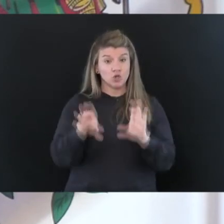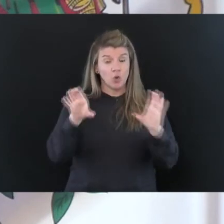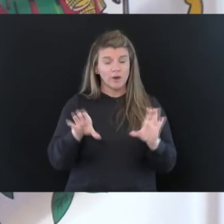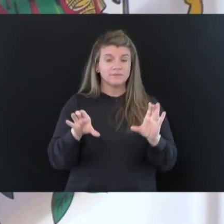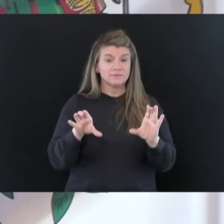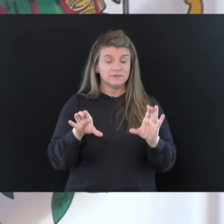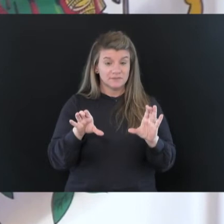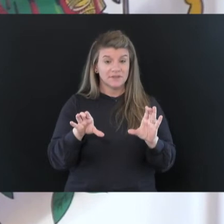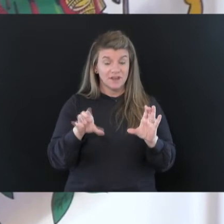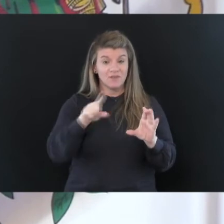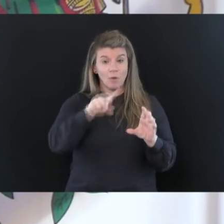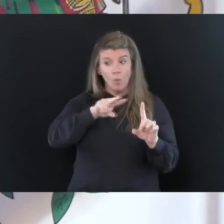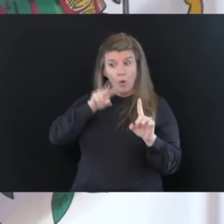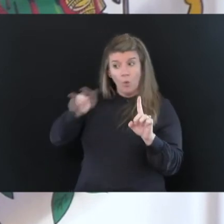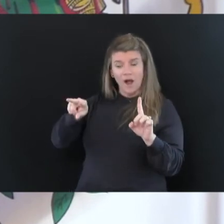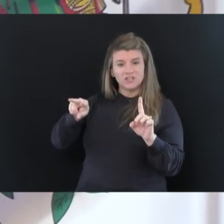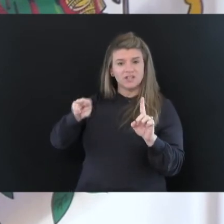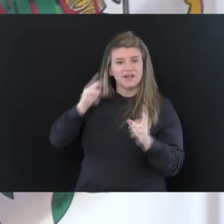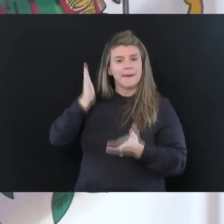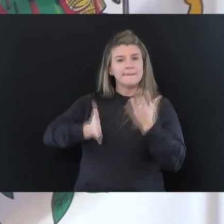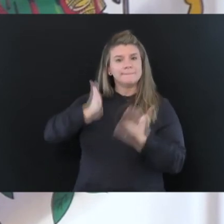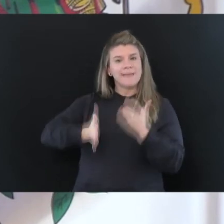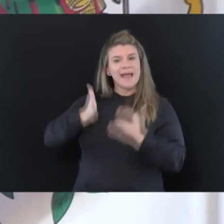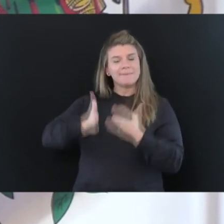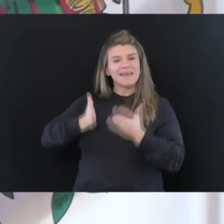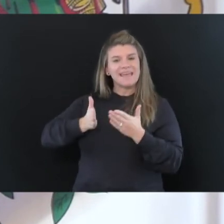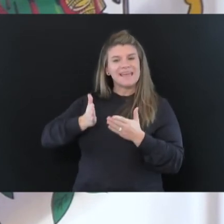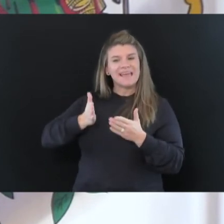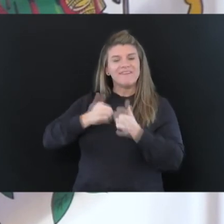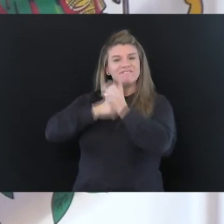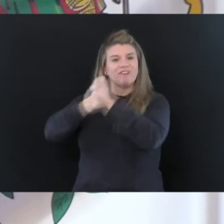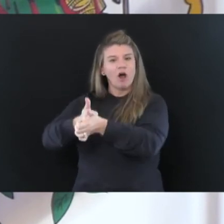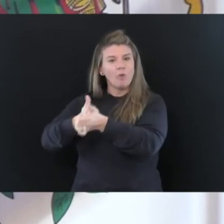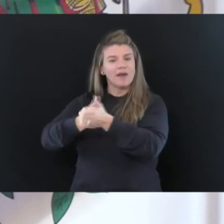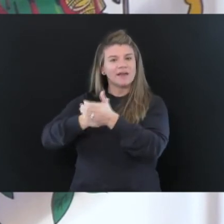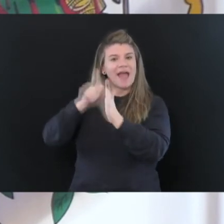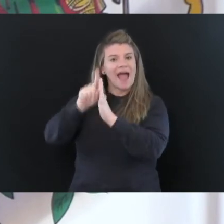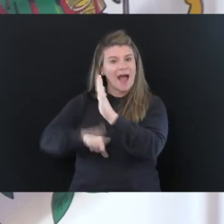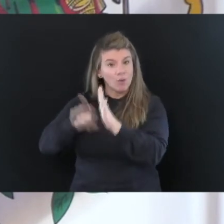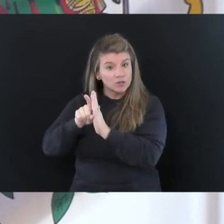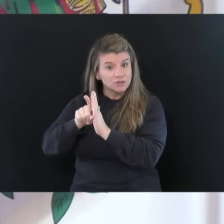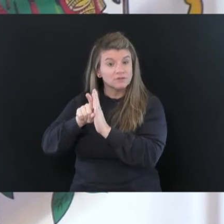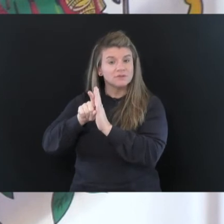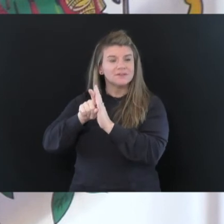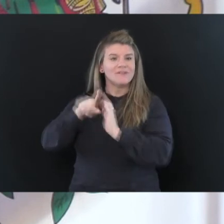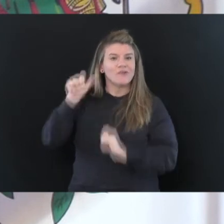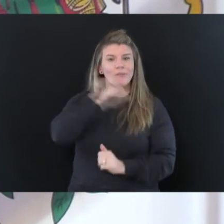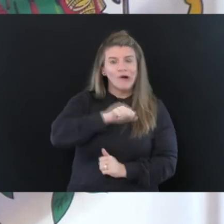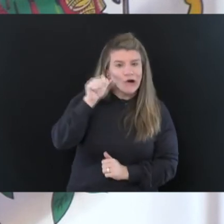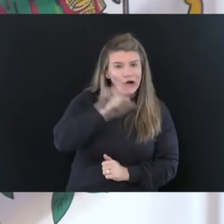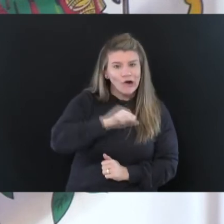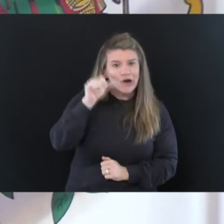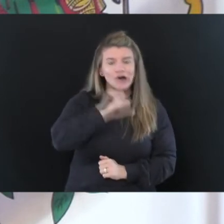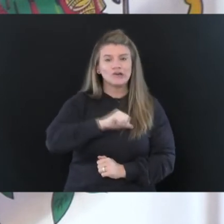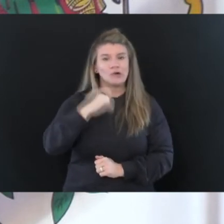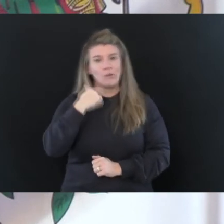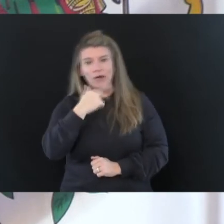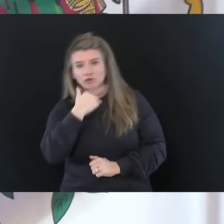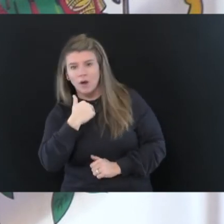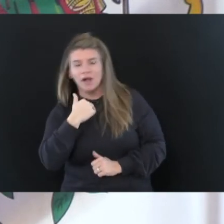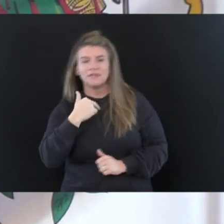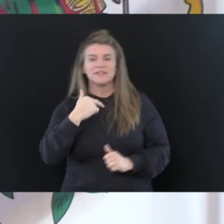the standpoint of maybe restricting hours in our bars, or maybe even do some